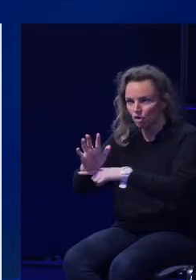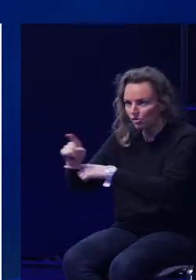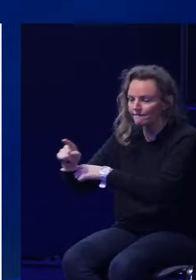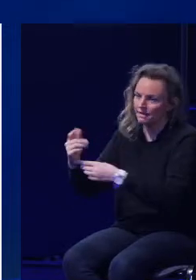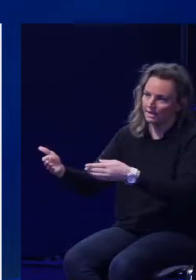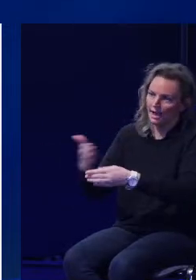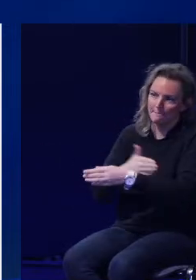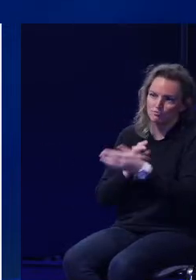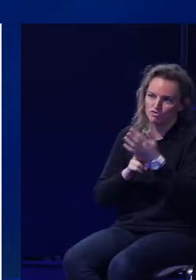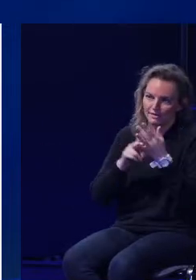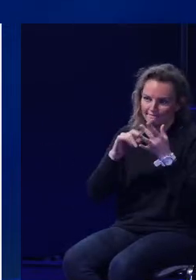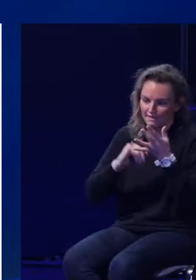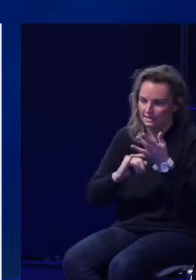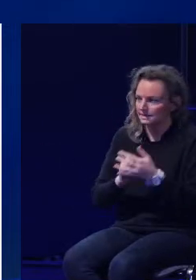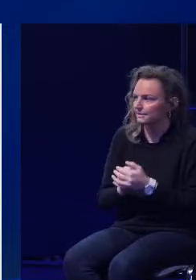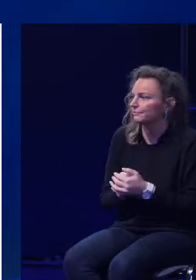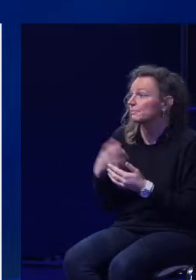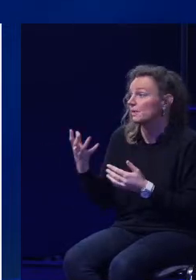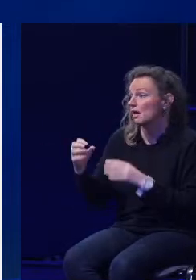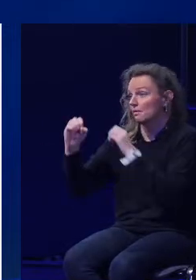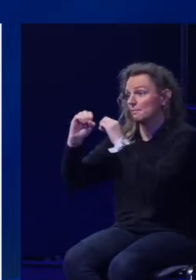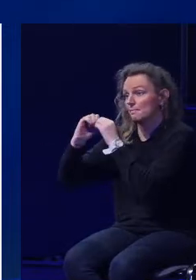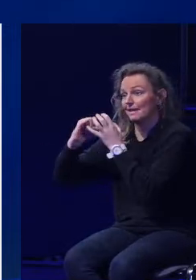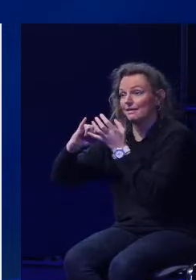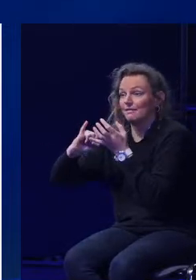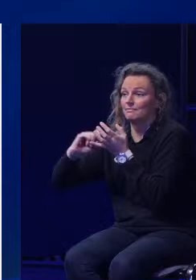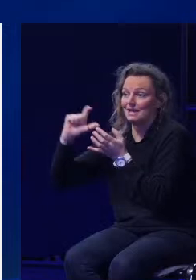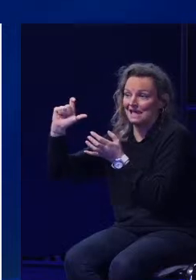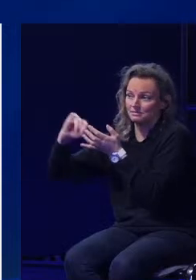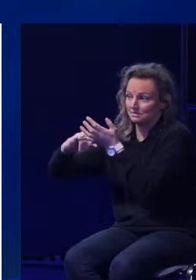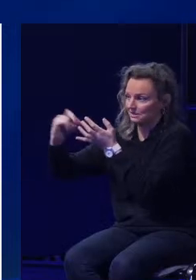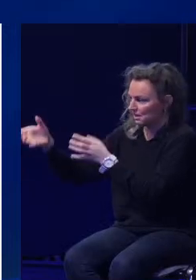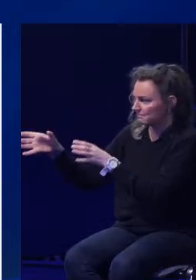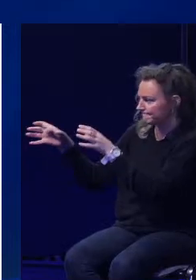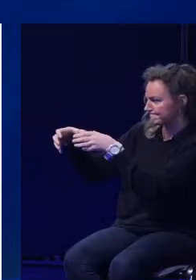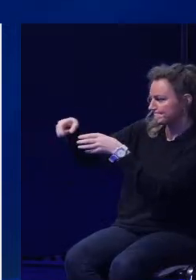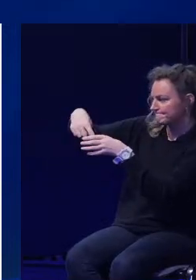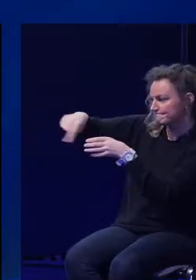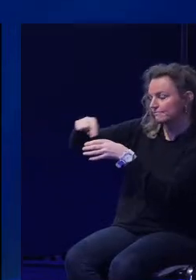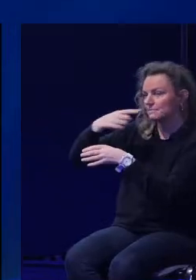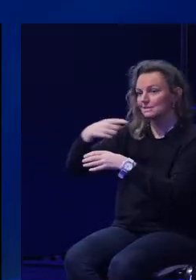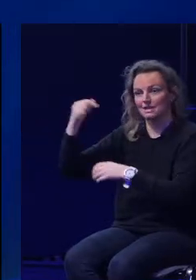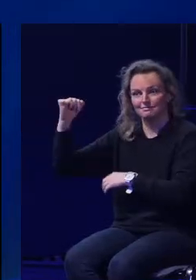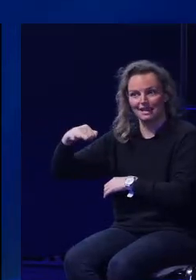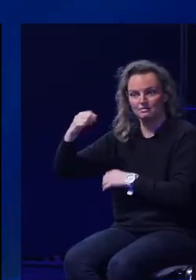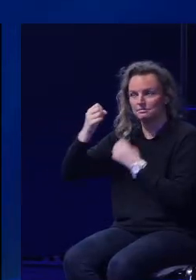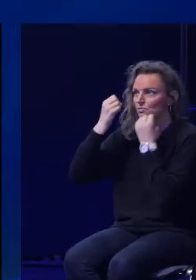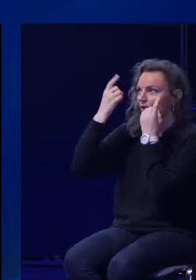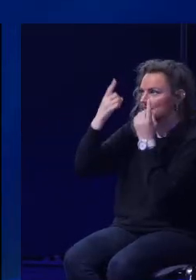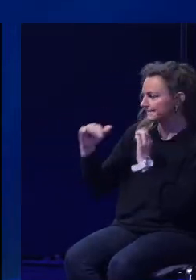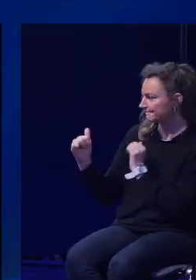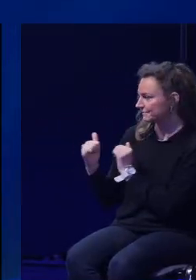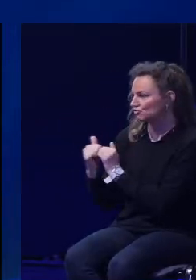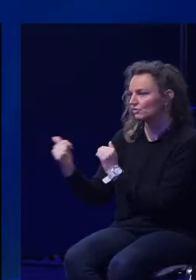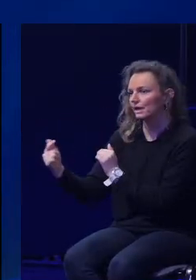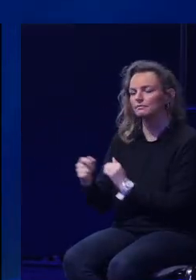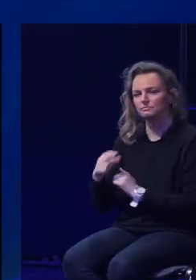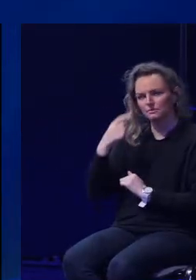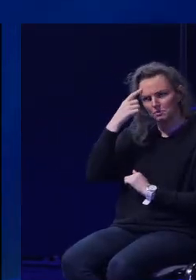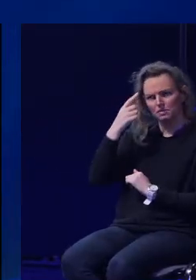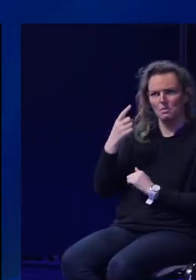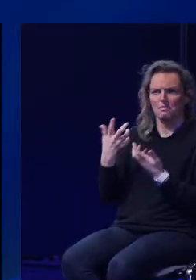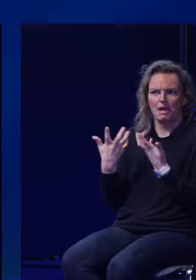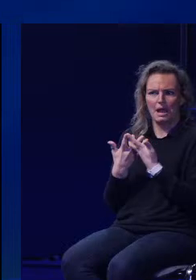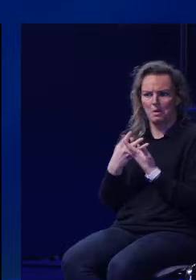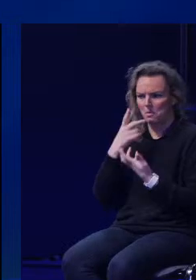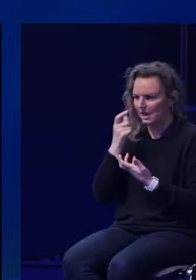when BSC said yes to the idea, we thought a little bit about how can we make this as